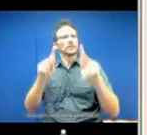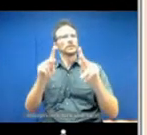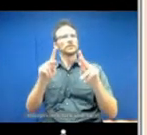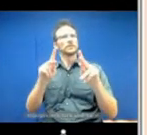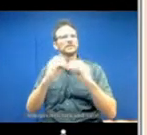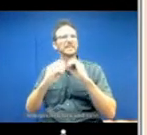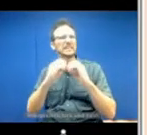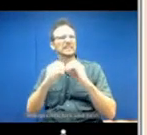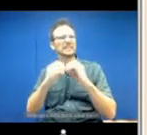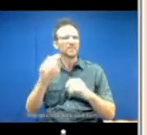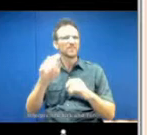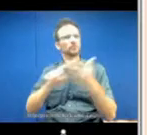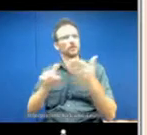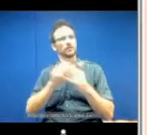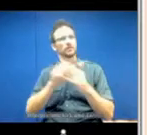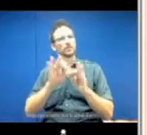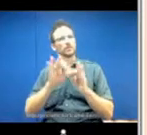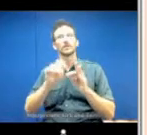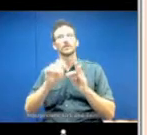their attention.